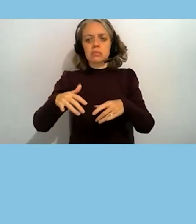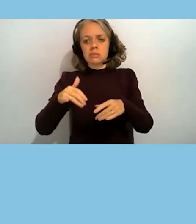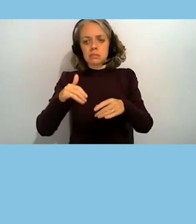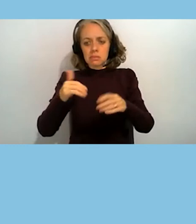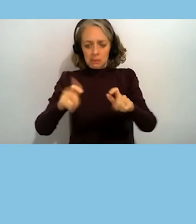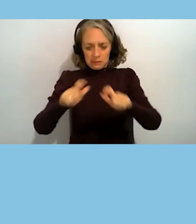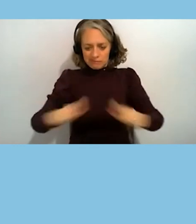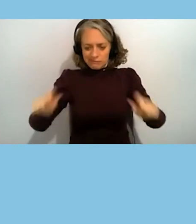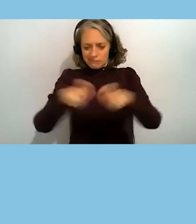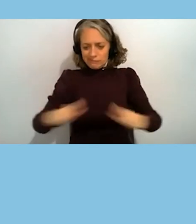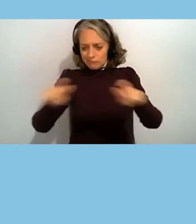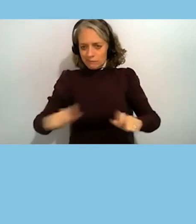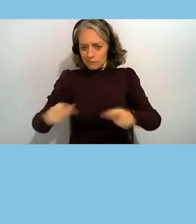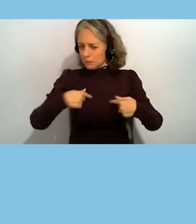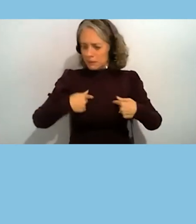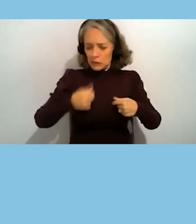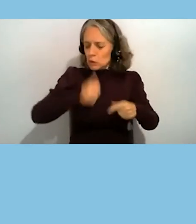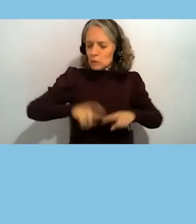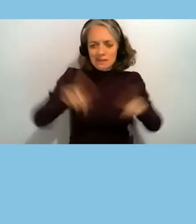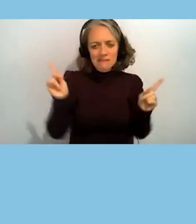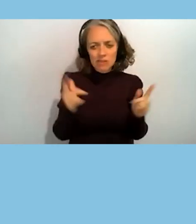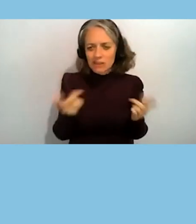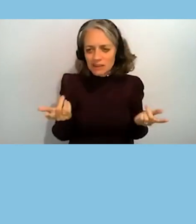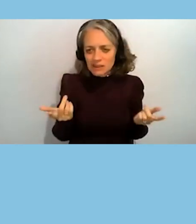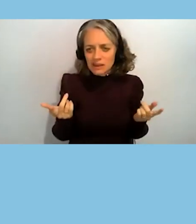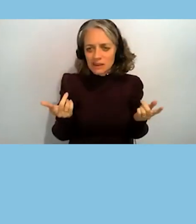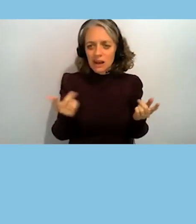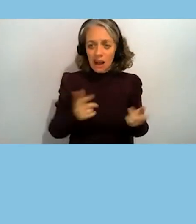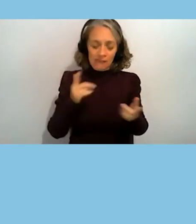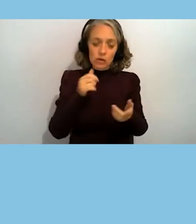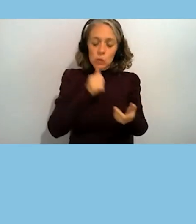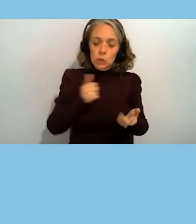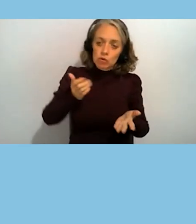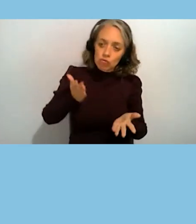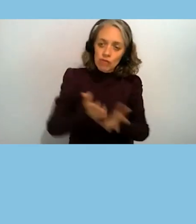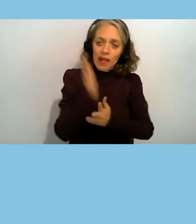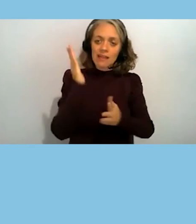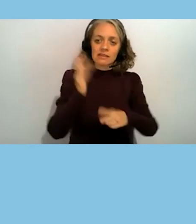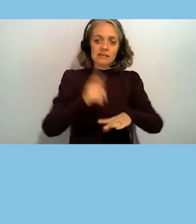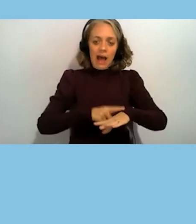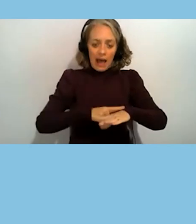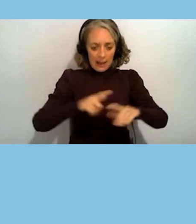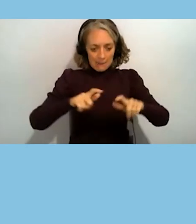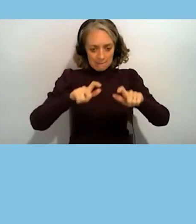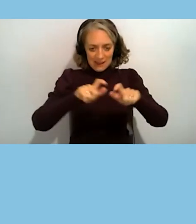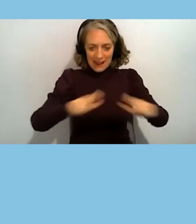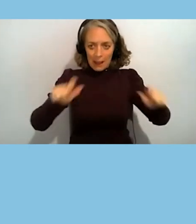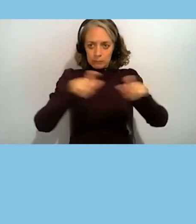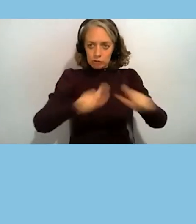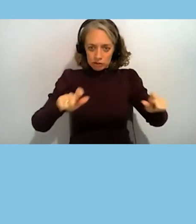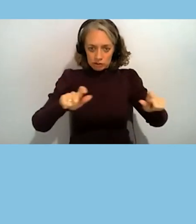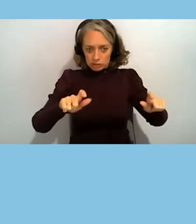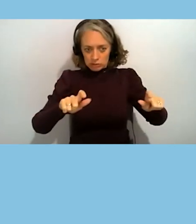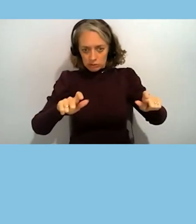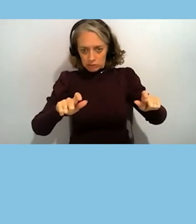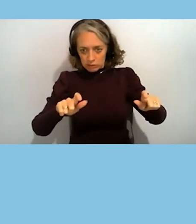screen. I've used captions, I'm going to say real-time captioning, as a way to signal where